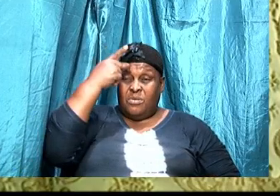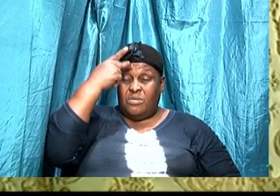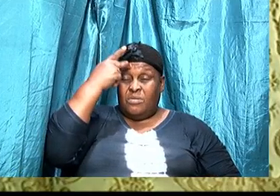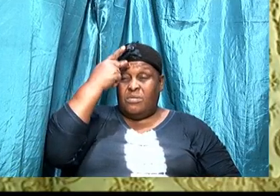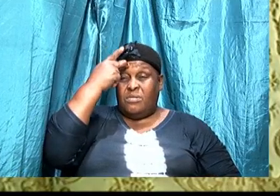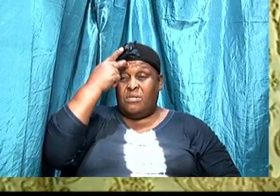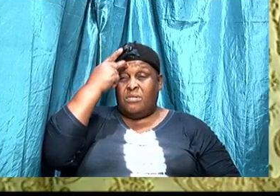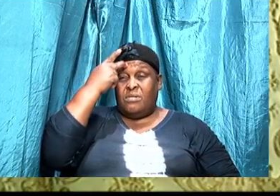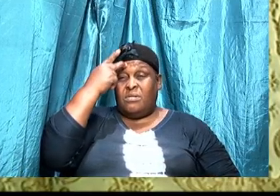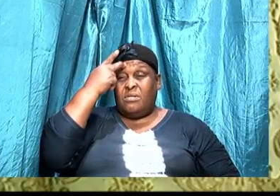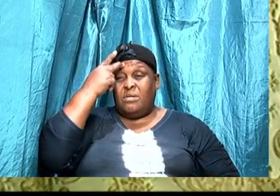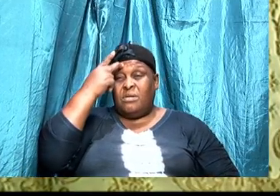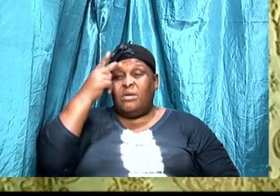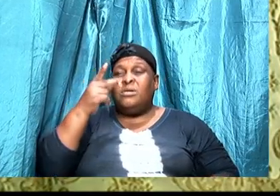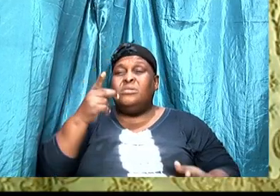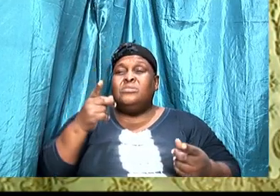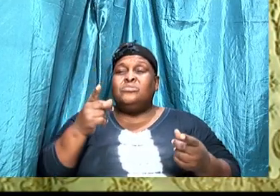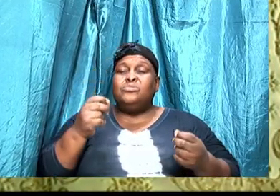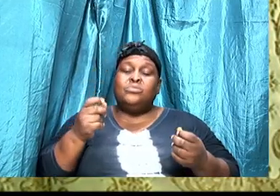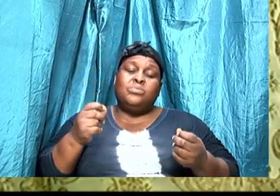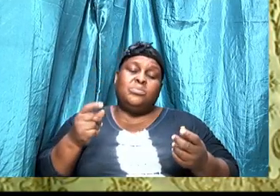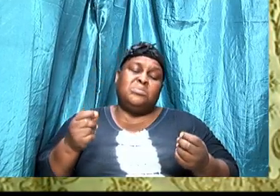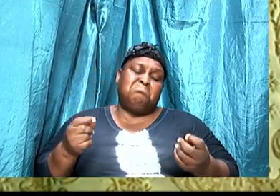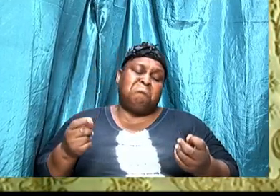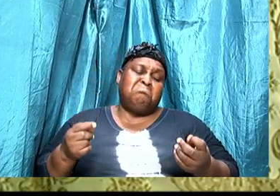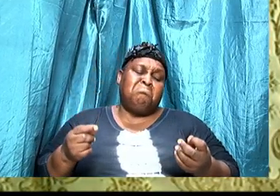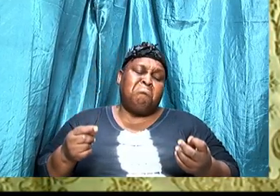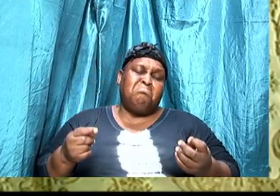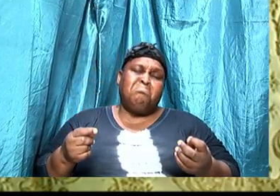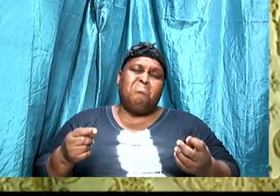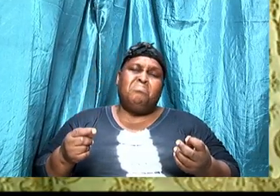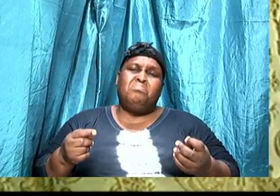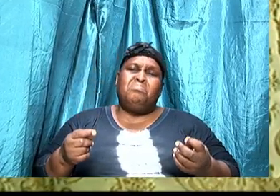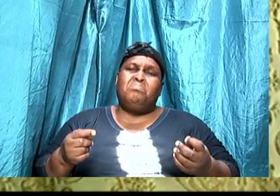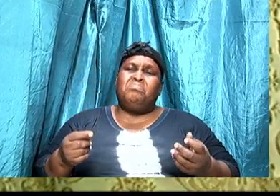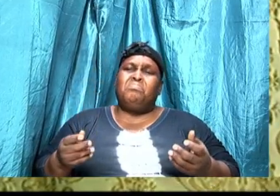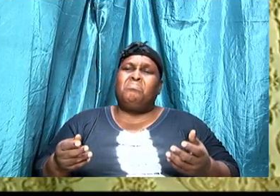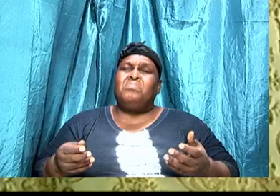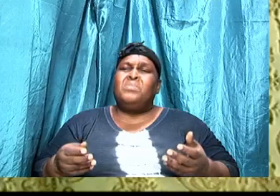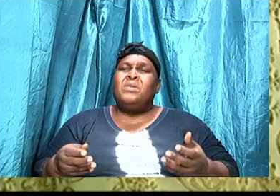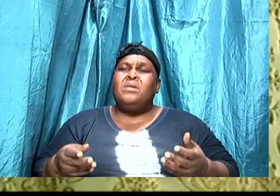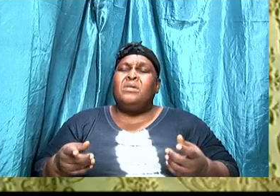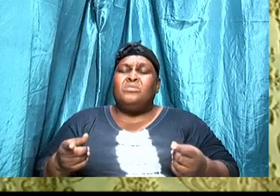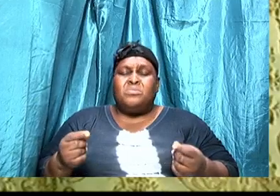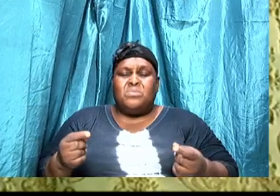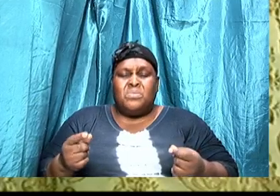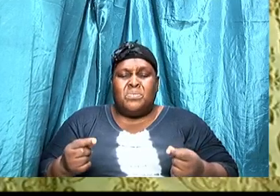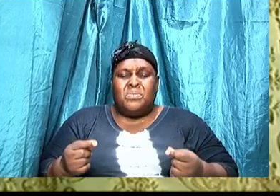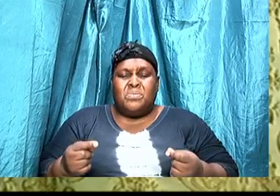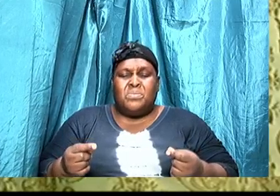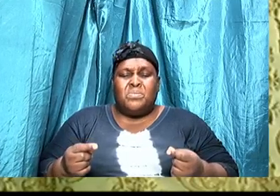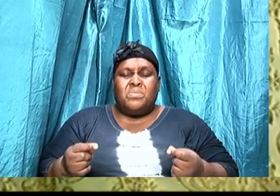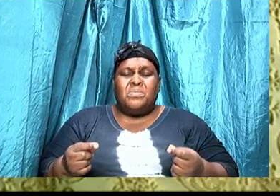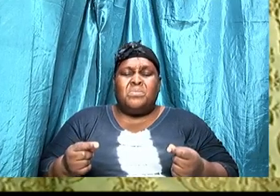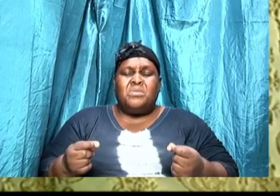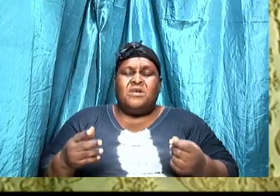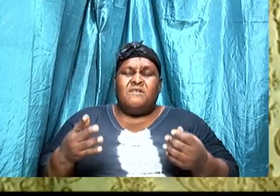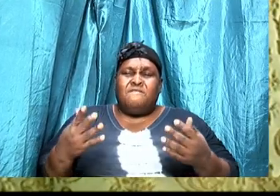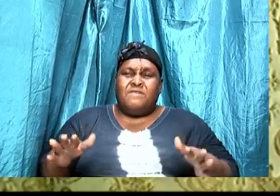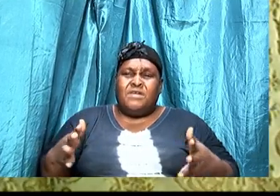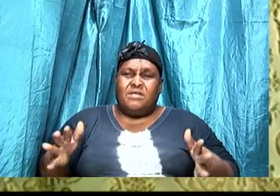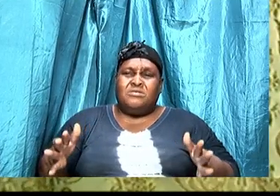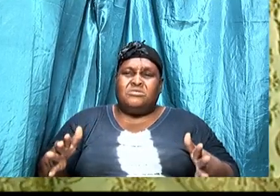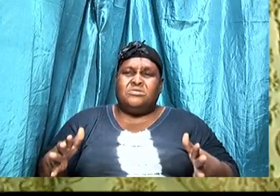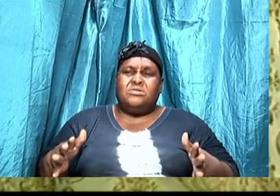of the book of Romans, as it were. He's doing a summary of the book. He's concluding, as it were,